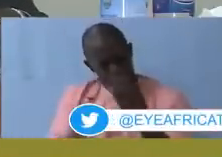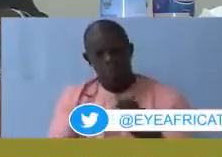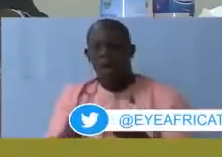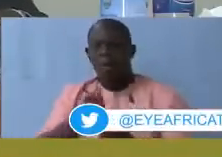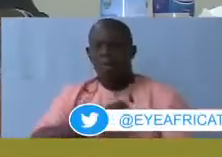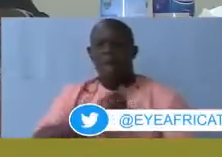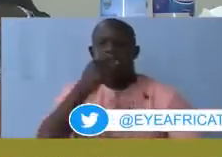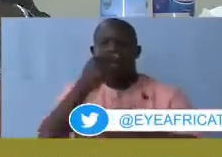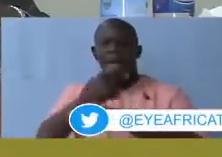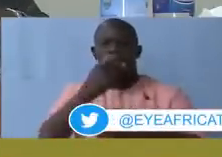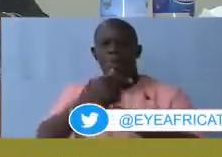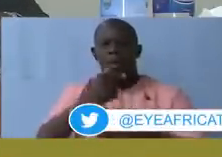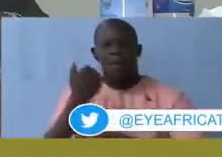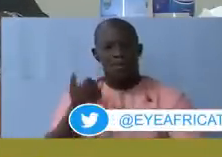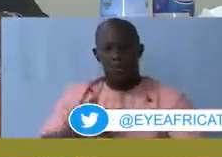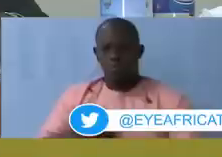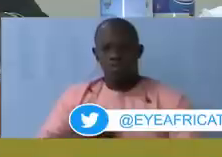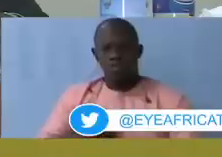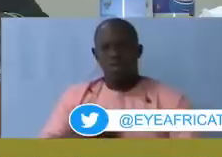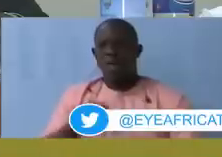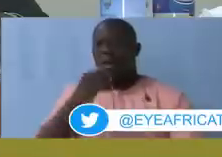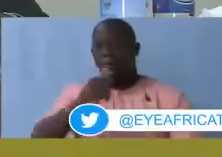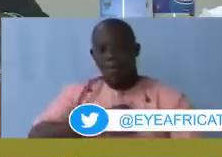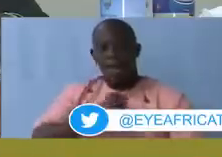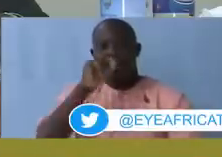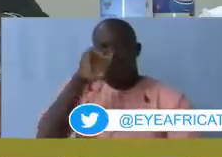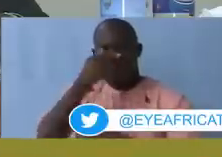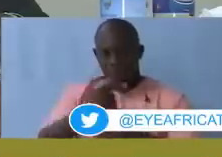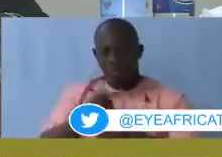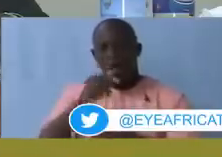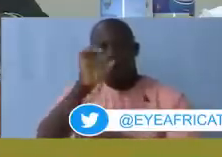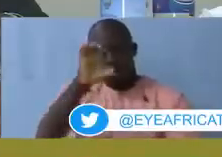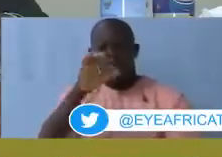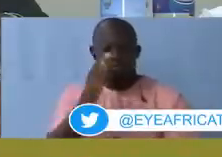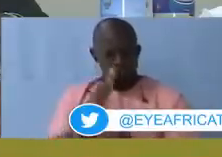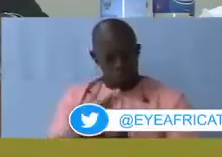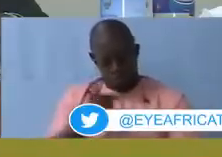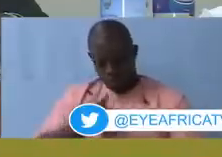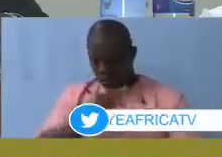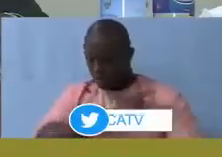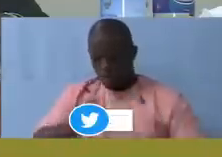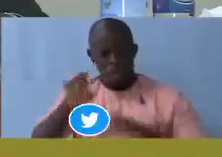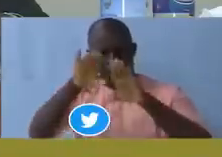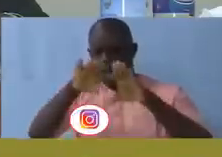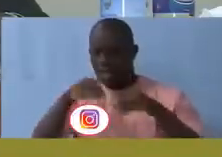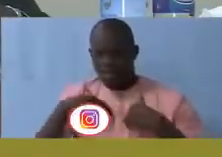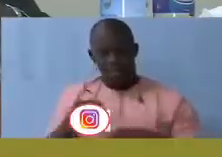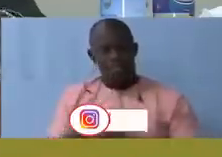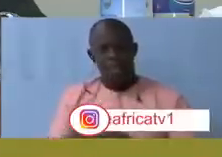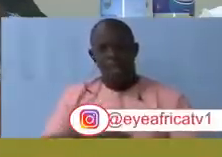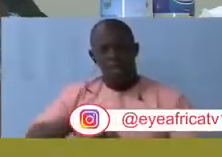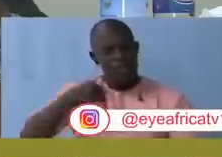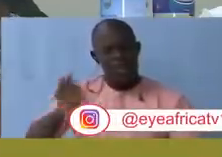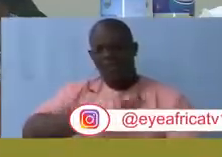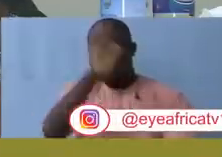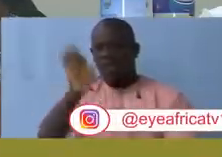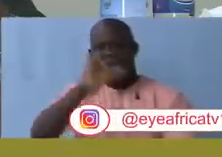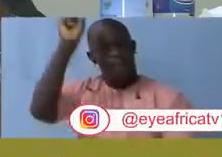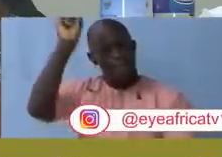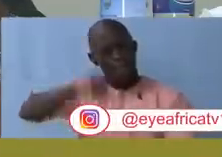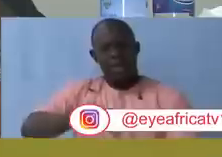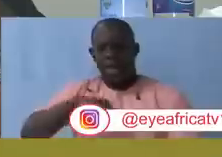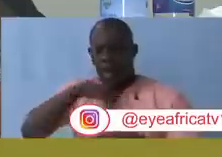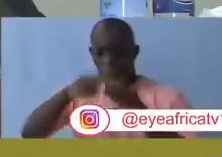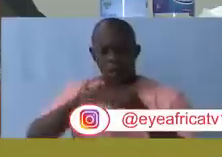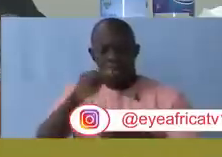people. And it's unacceptable. I don't like it. I feel bad about it. You have used very